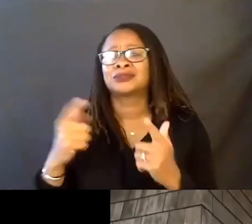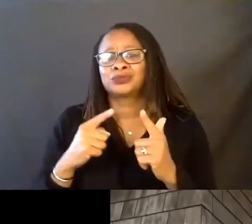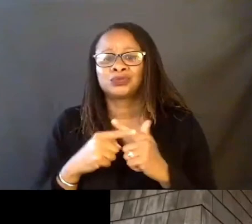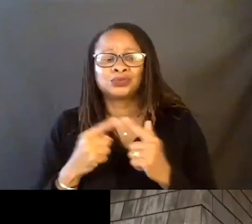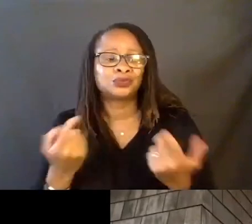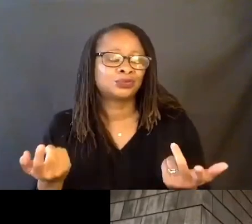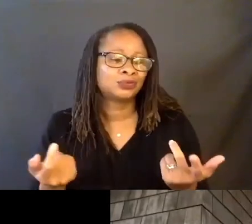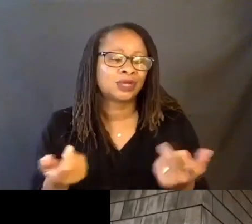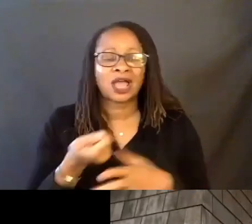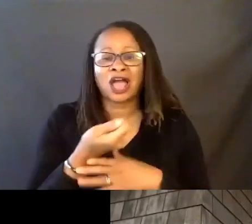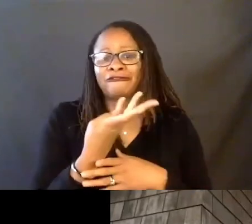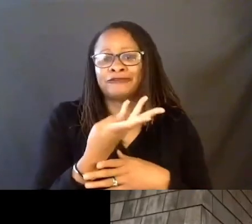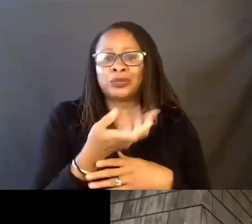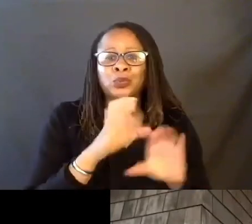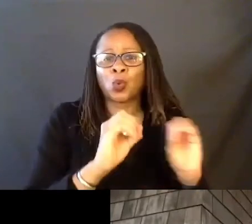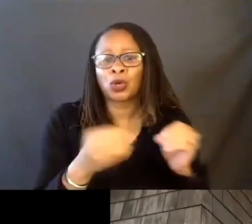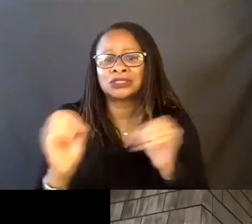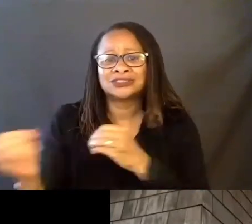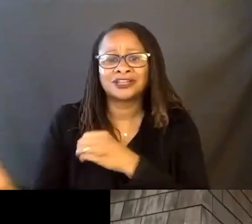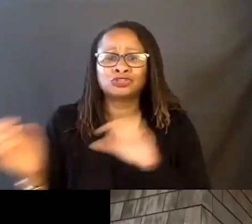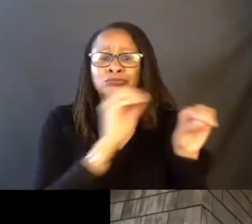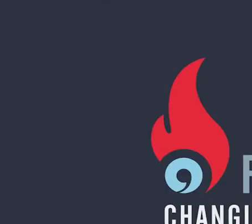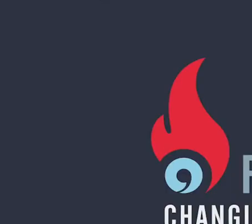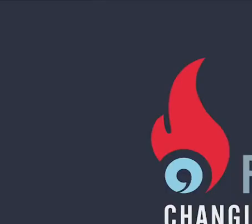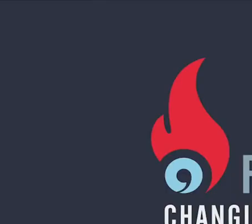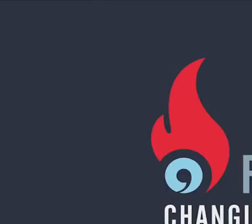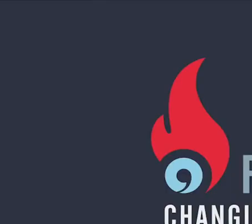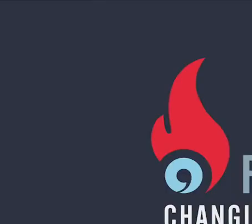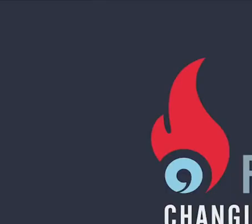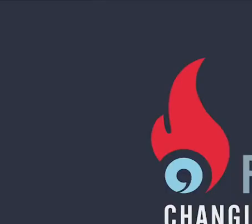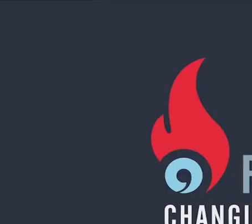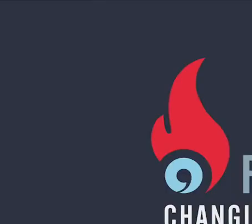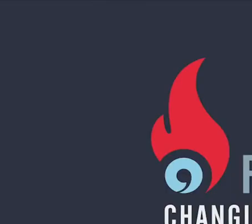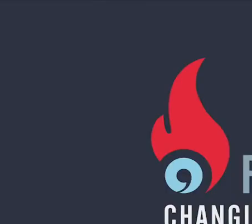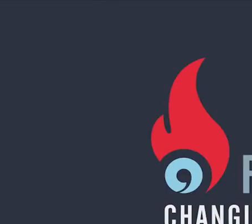to a couple of organizations. That's what we need.